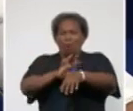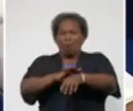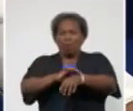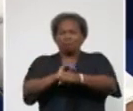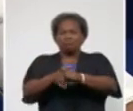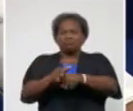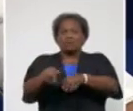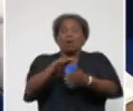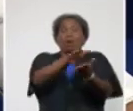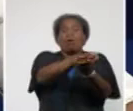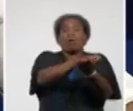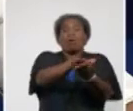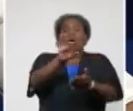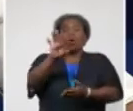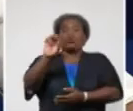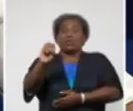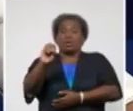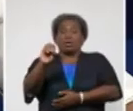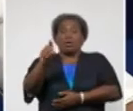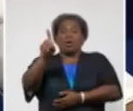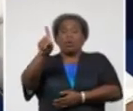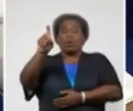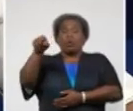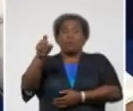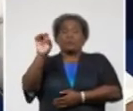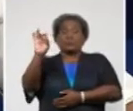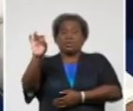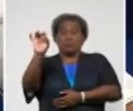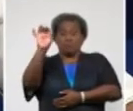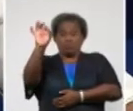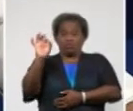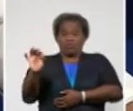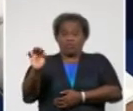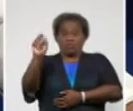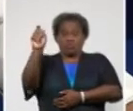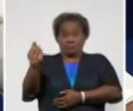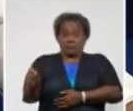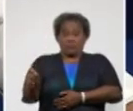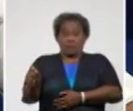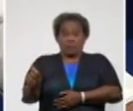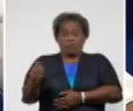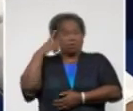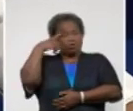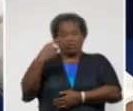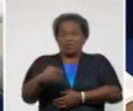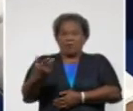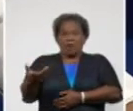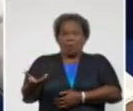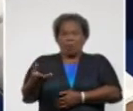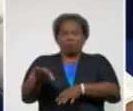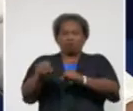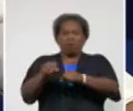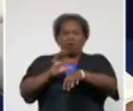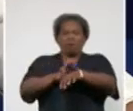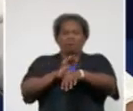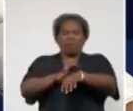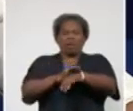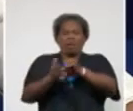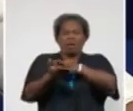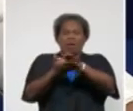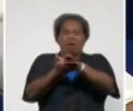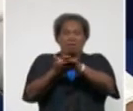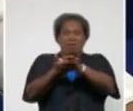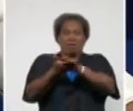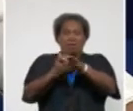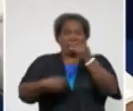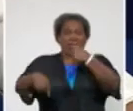determined. This means that the source of infection in 80, or 1.7% of cases reported